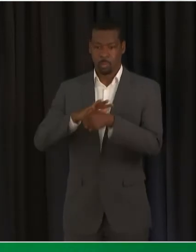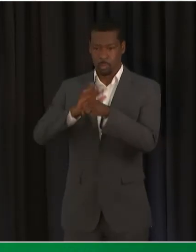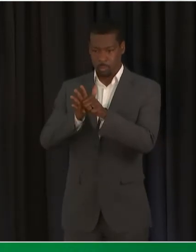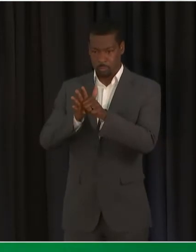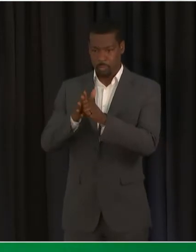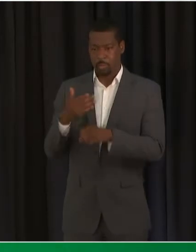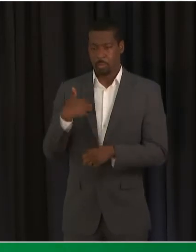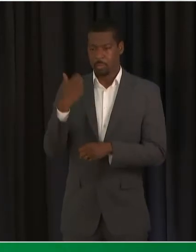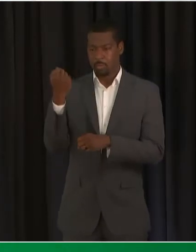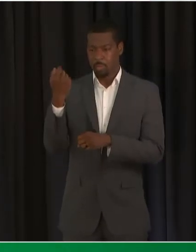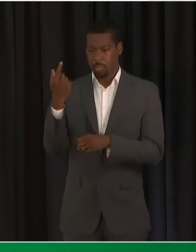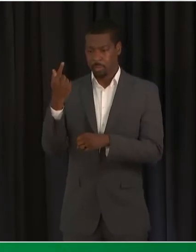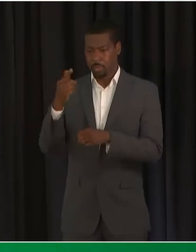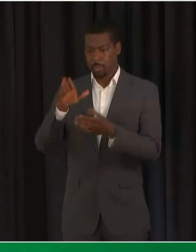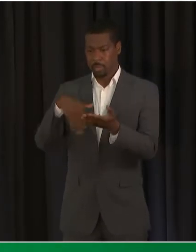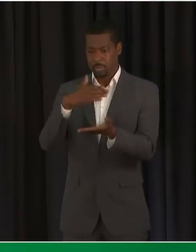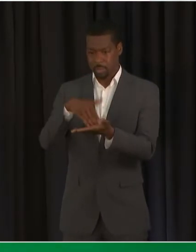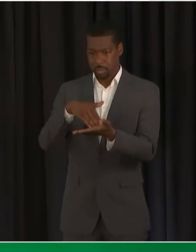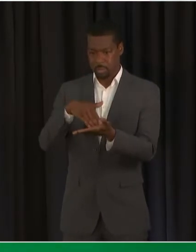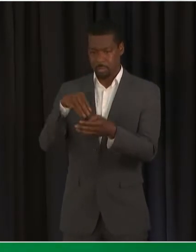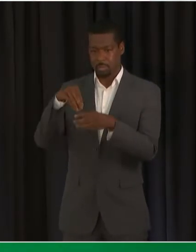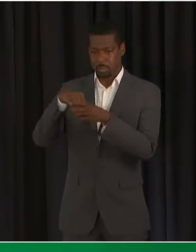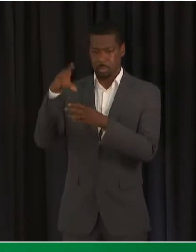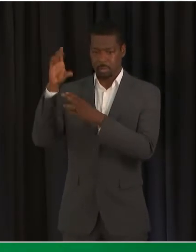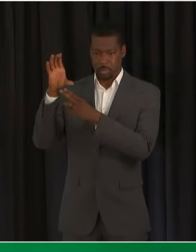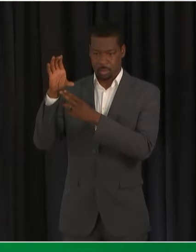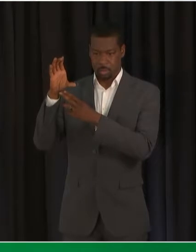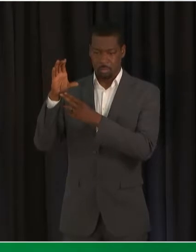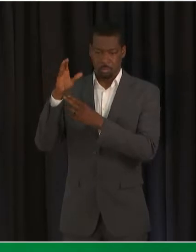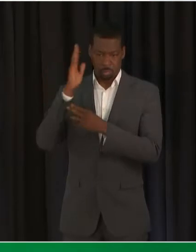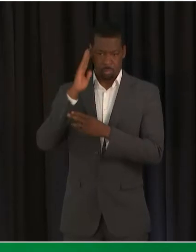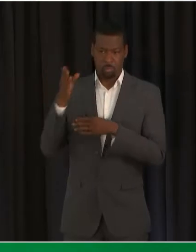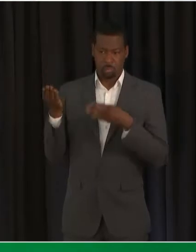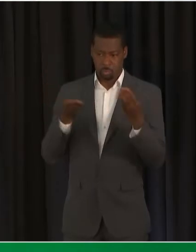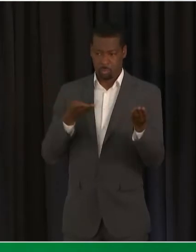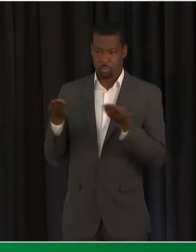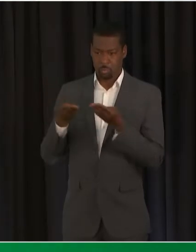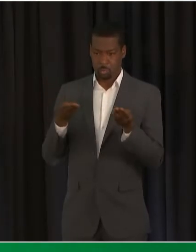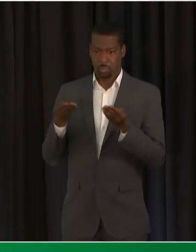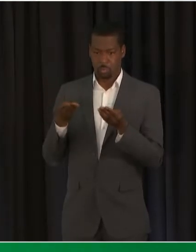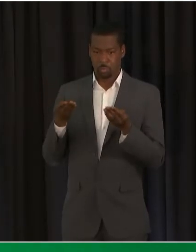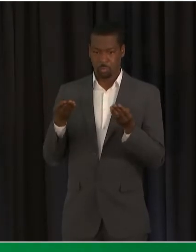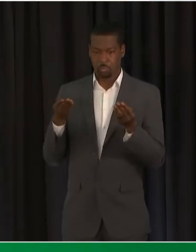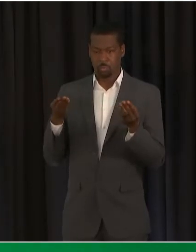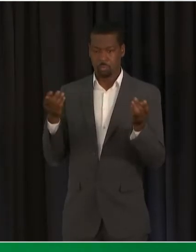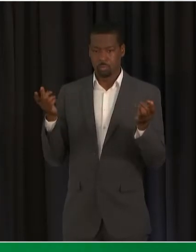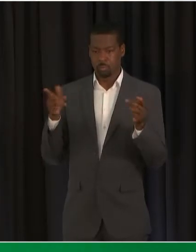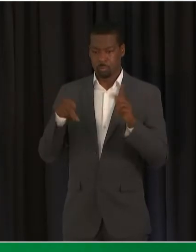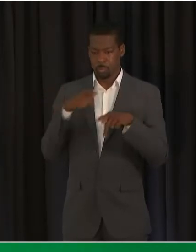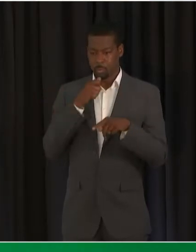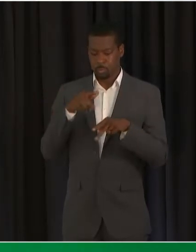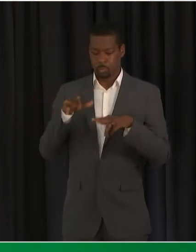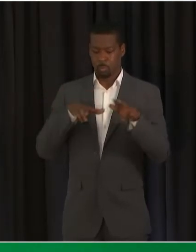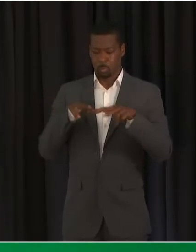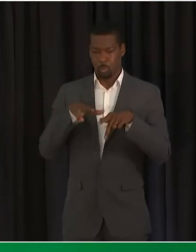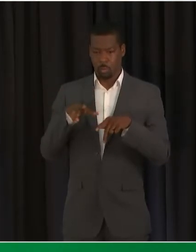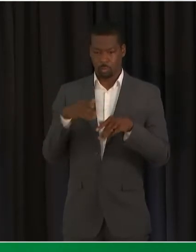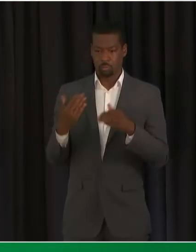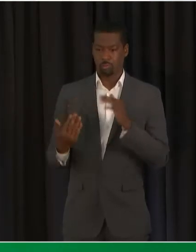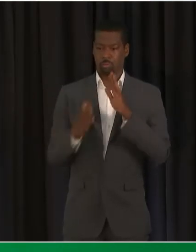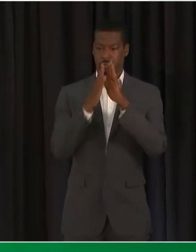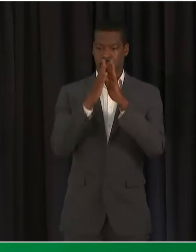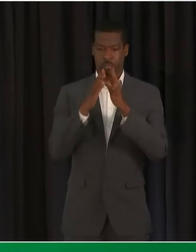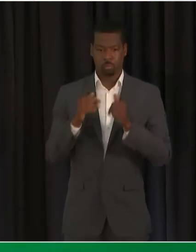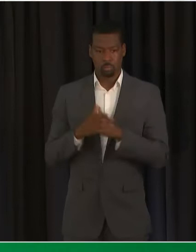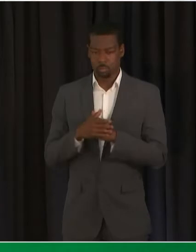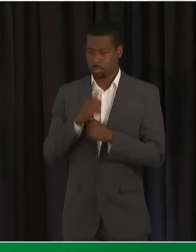11 vaccination centers around the District of Columbia, and they will serve residents on a walk-up basis, so no appointment